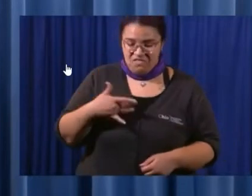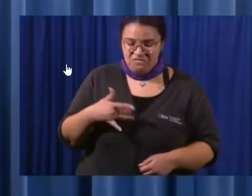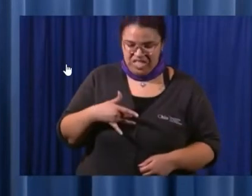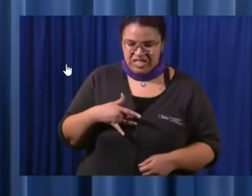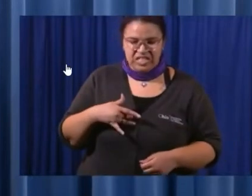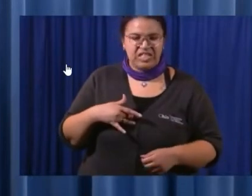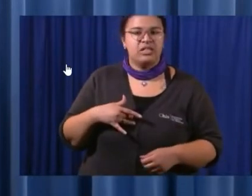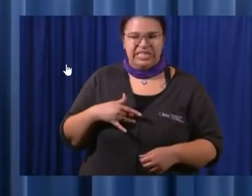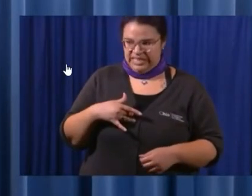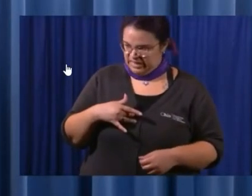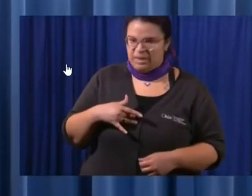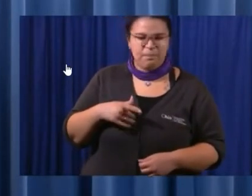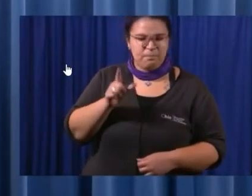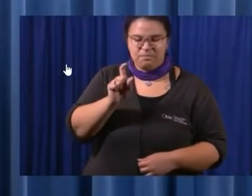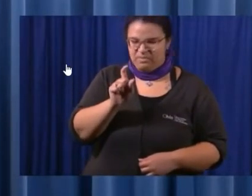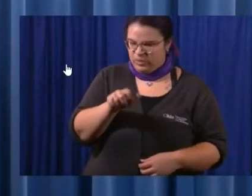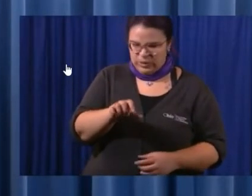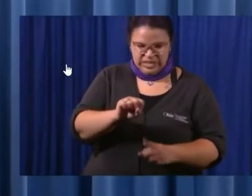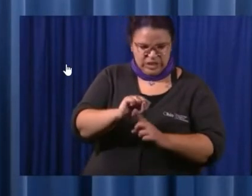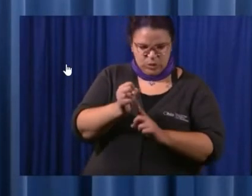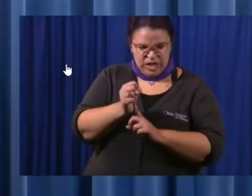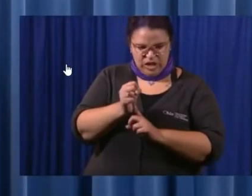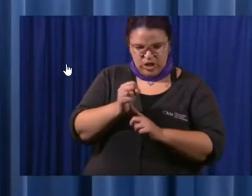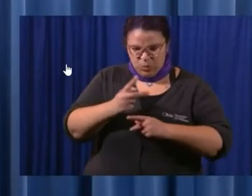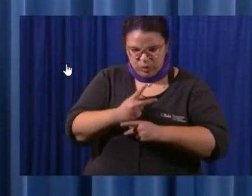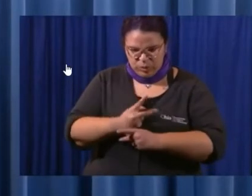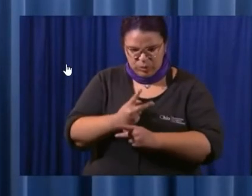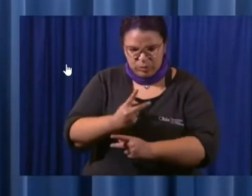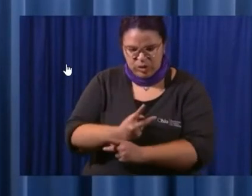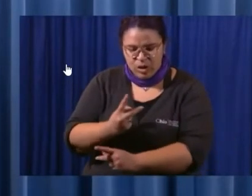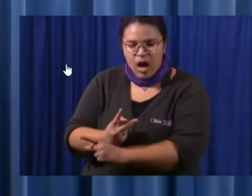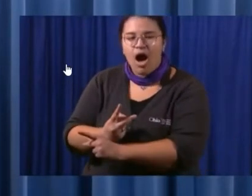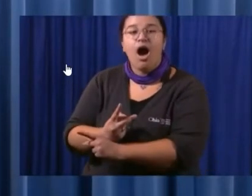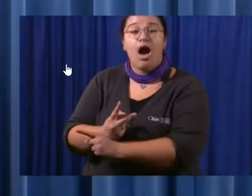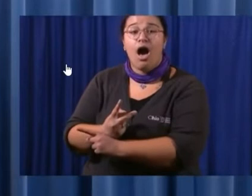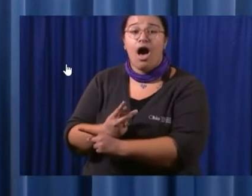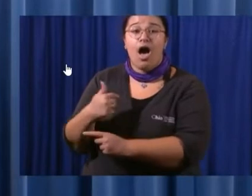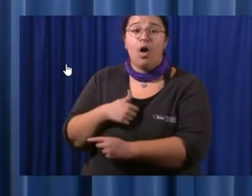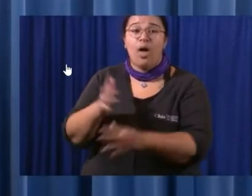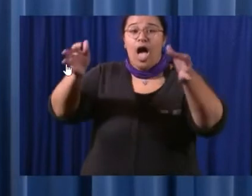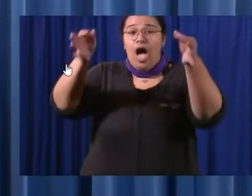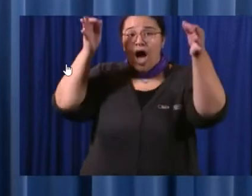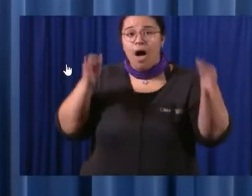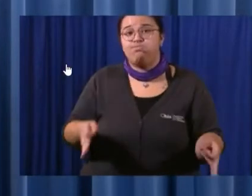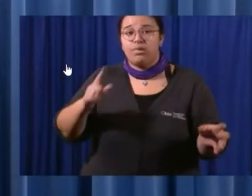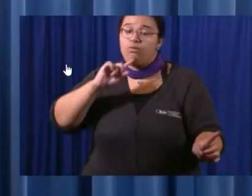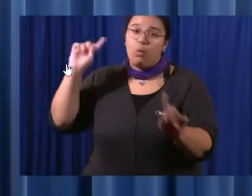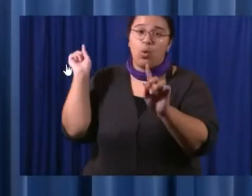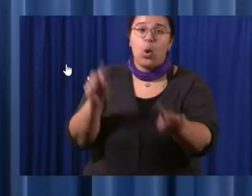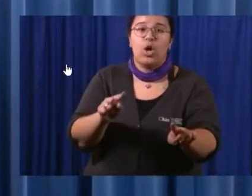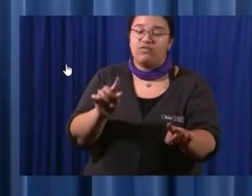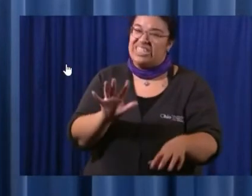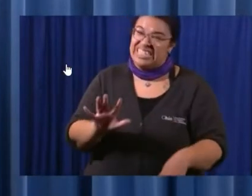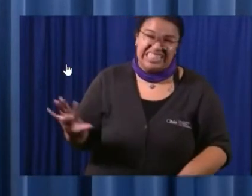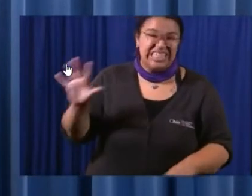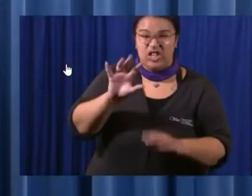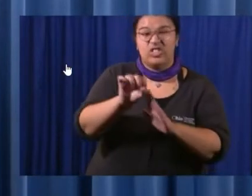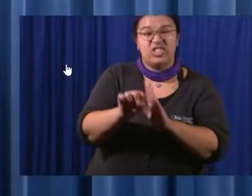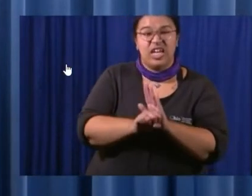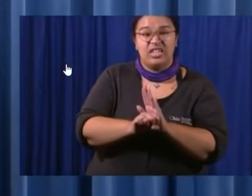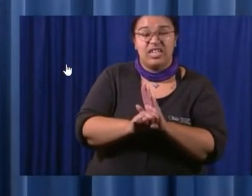Ohio. So I am just as much engaged today, and I'm just as much willing to make decisions that will